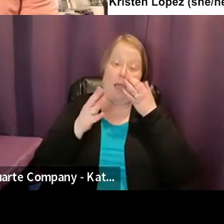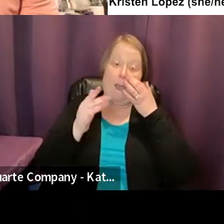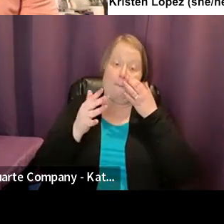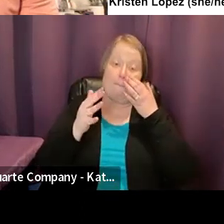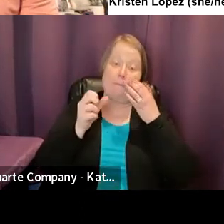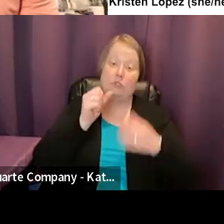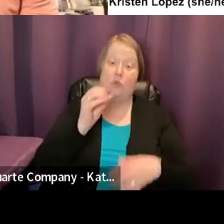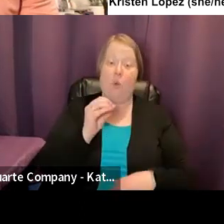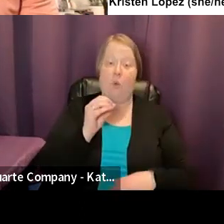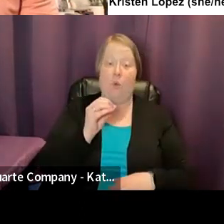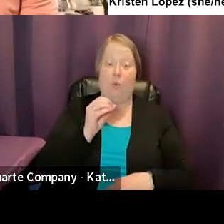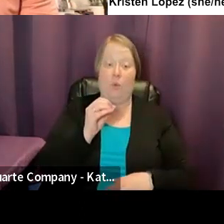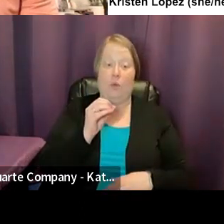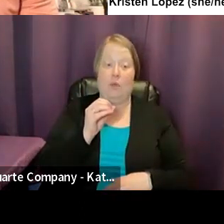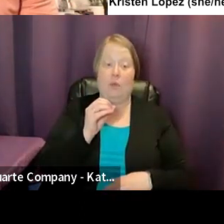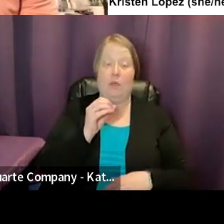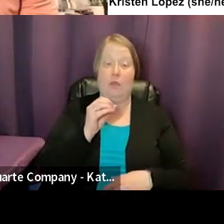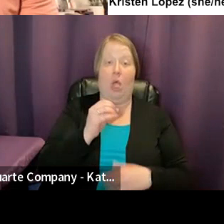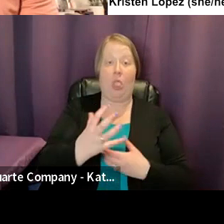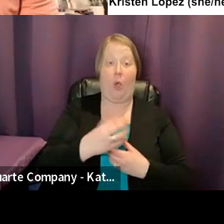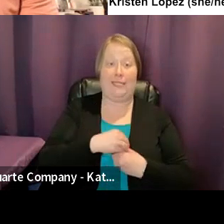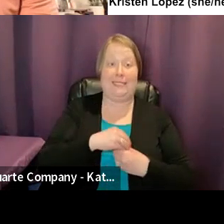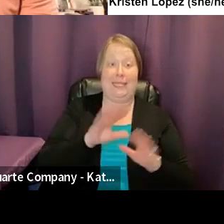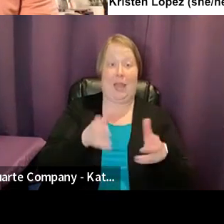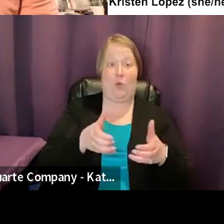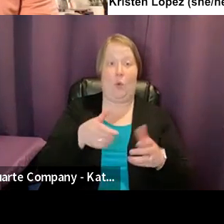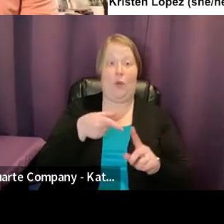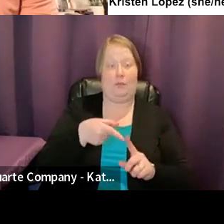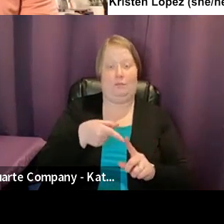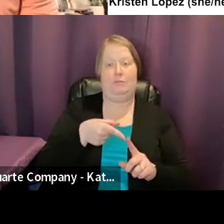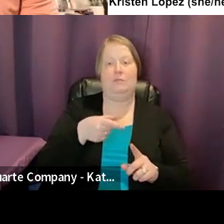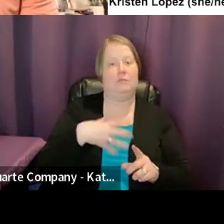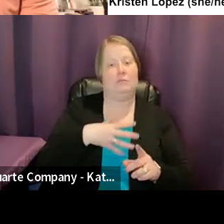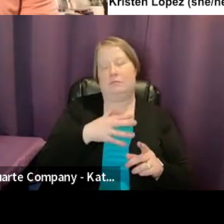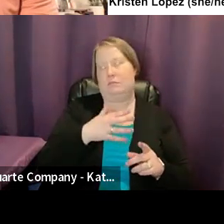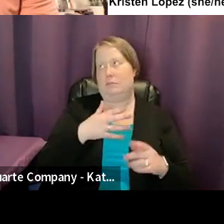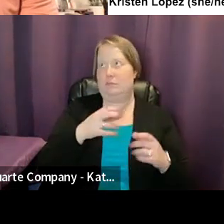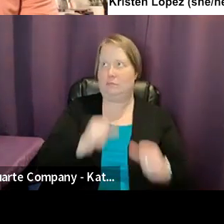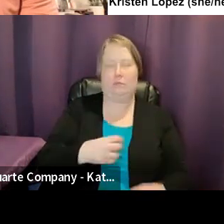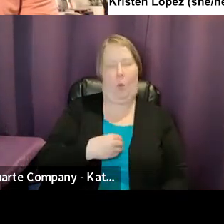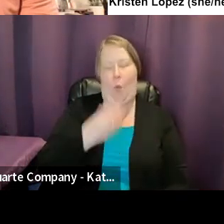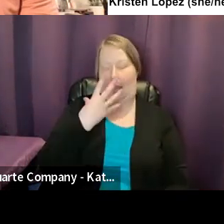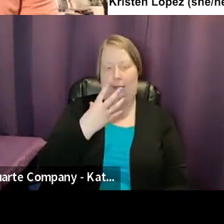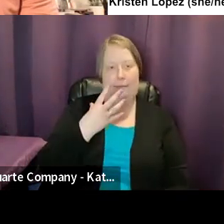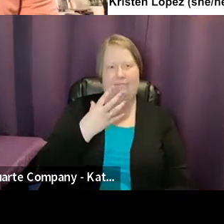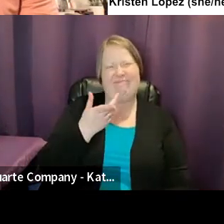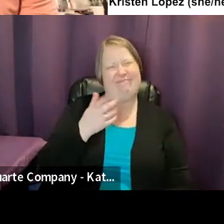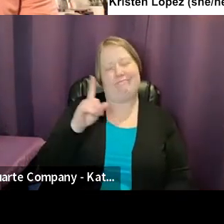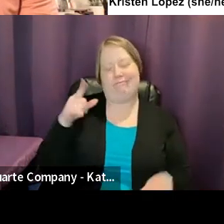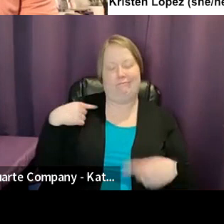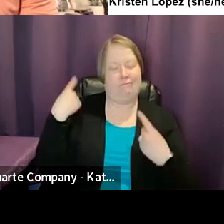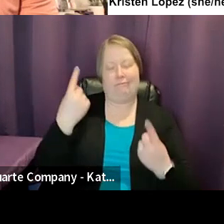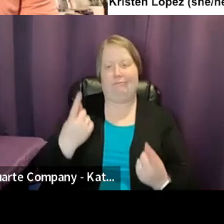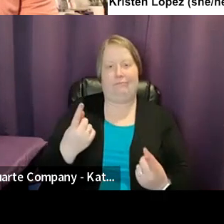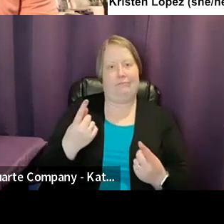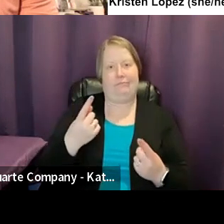so the autistic category was incredibly white. That's always been the narrative